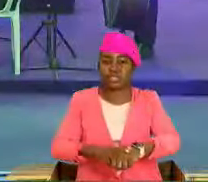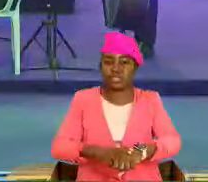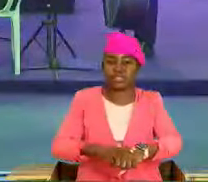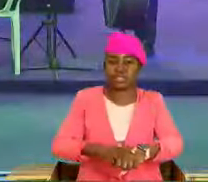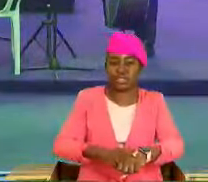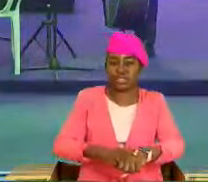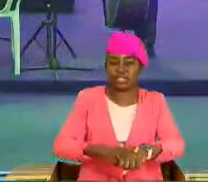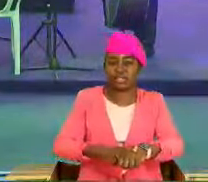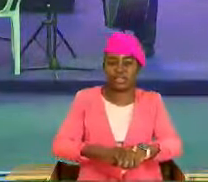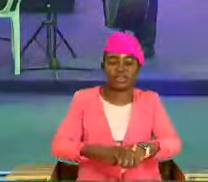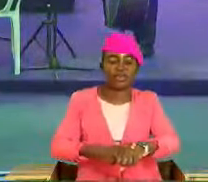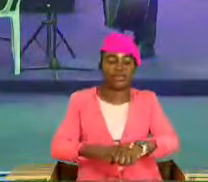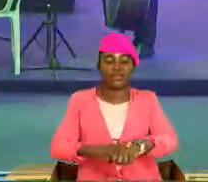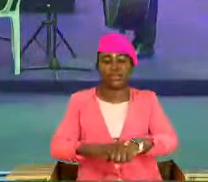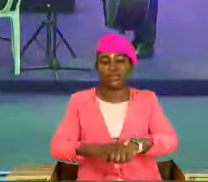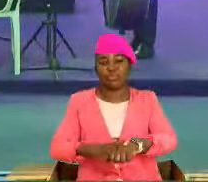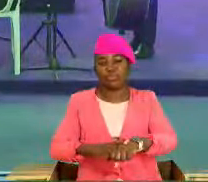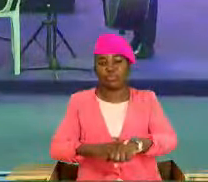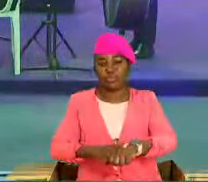of